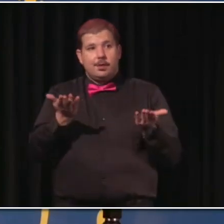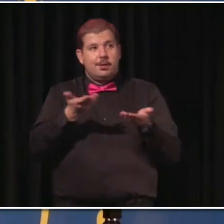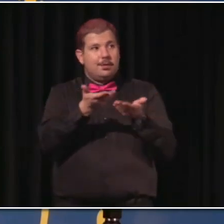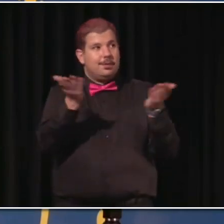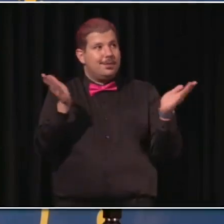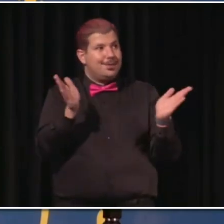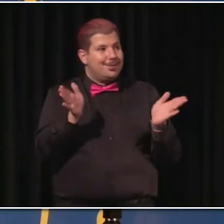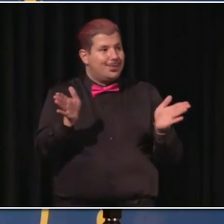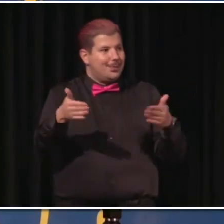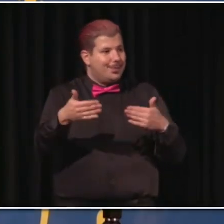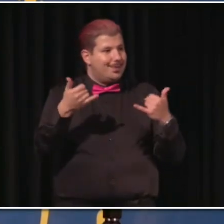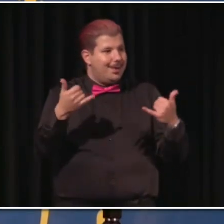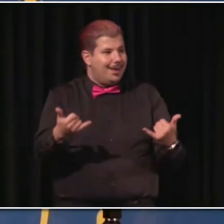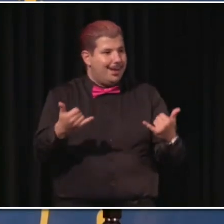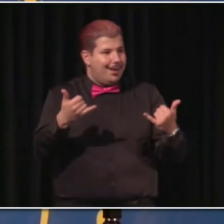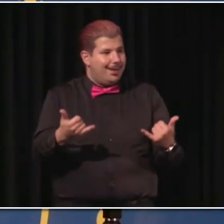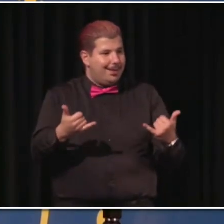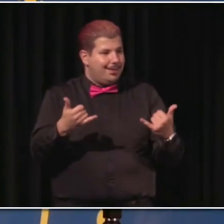room today,